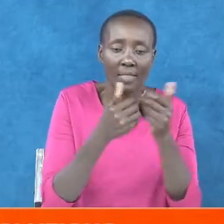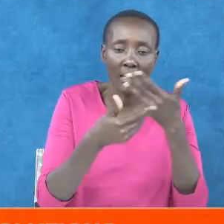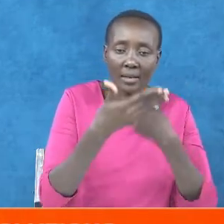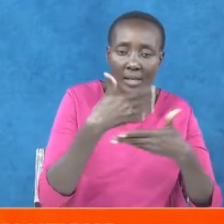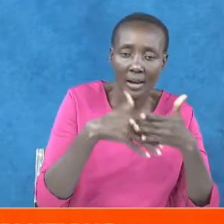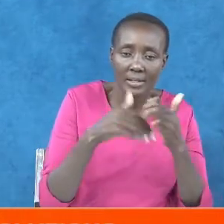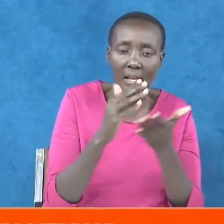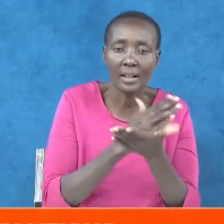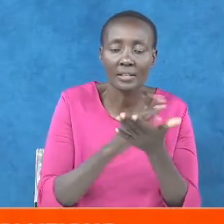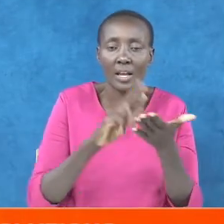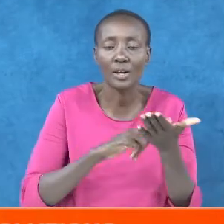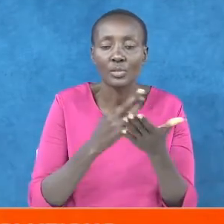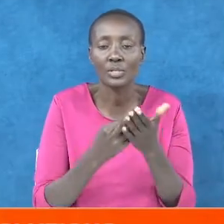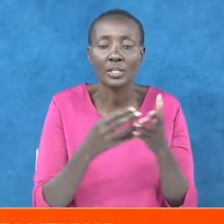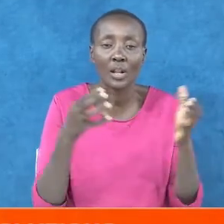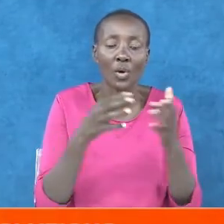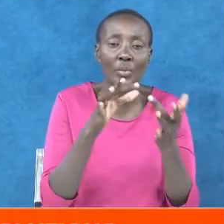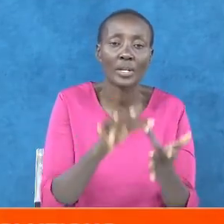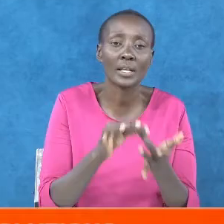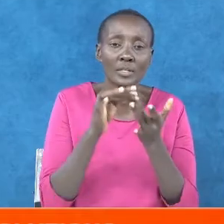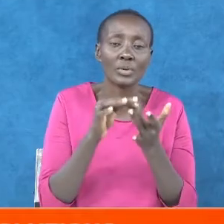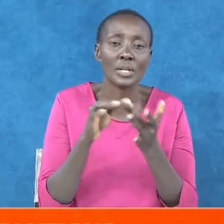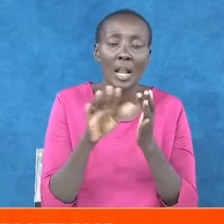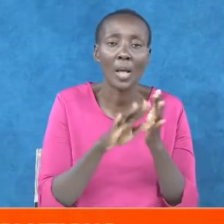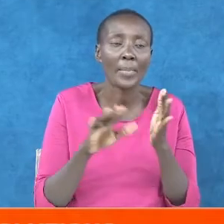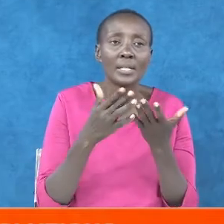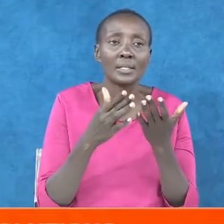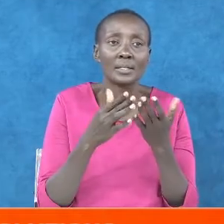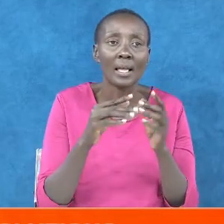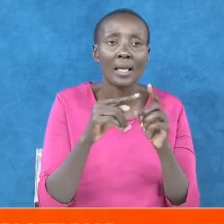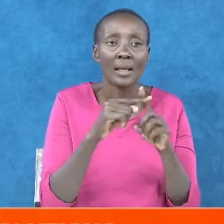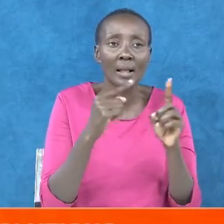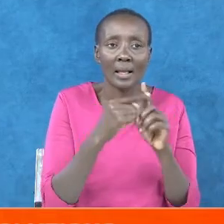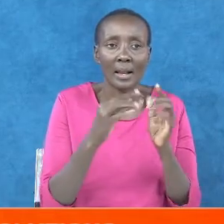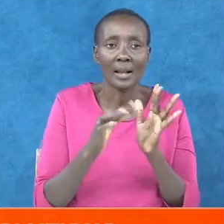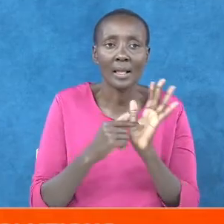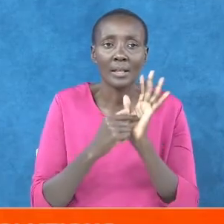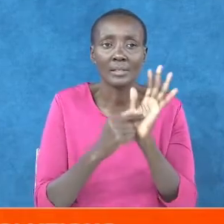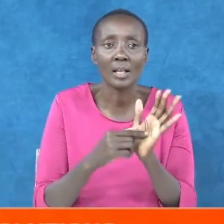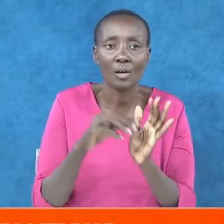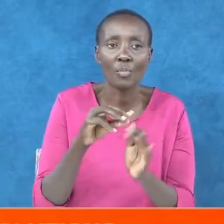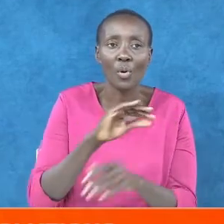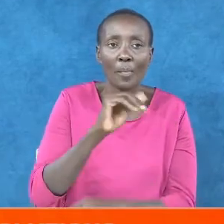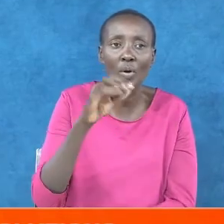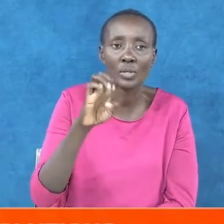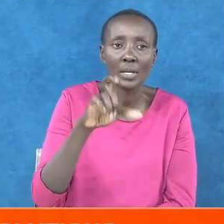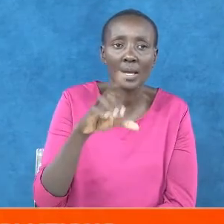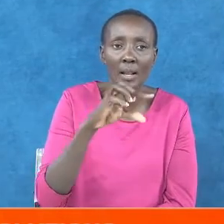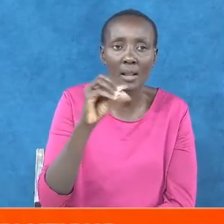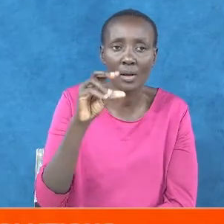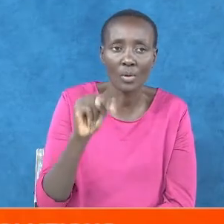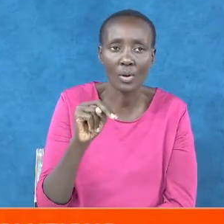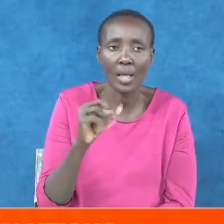resources. And in these communities, especially where mass killings happen, for example, in the Mount Elgon area, it has been seen that most